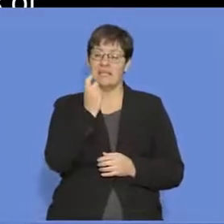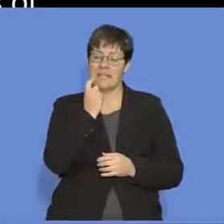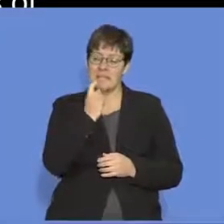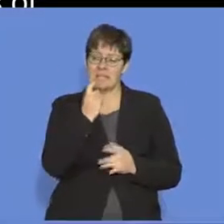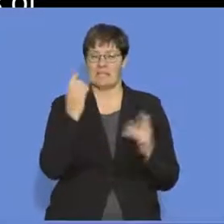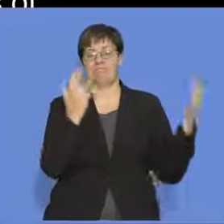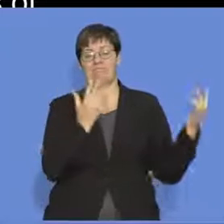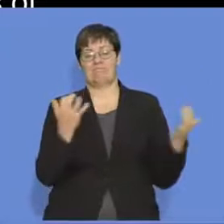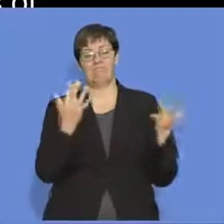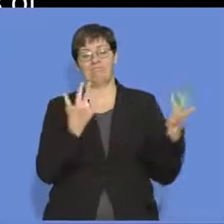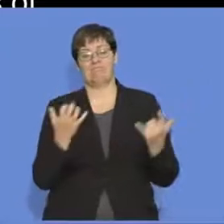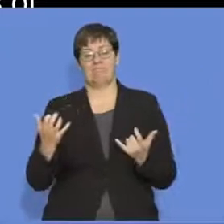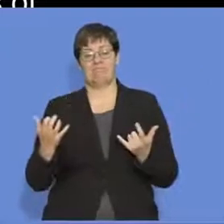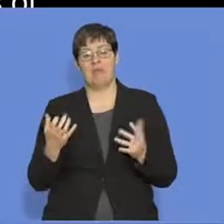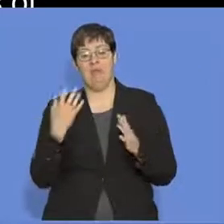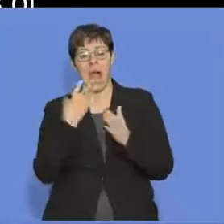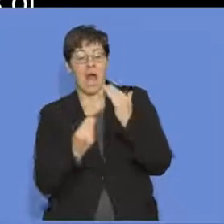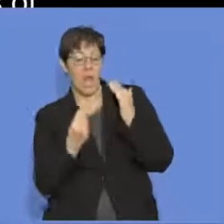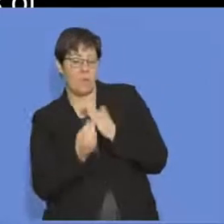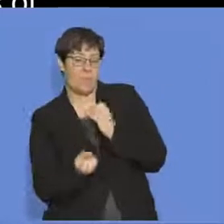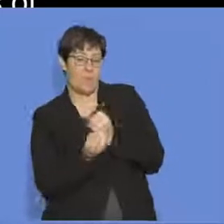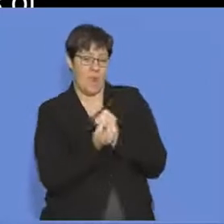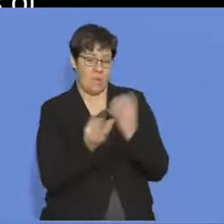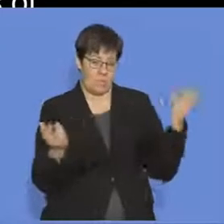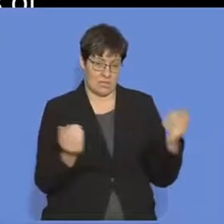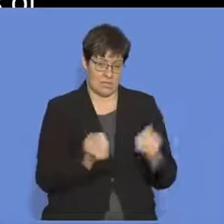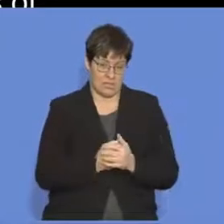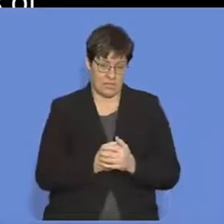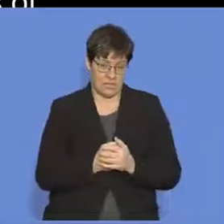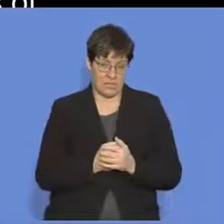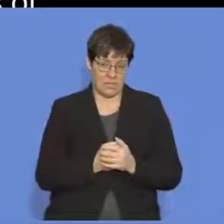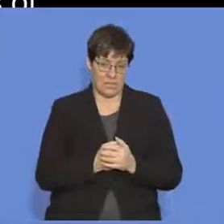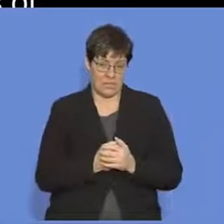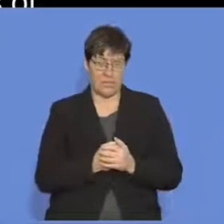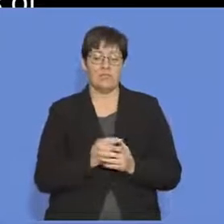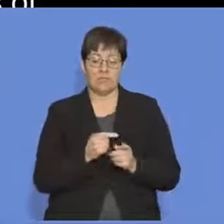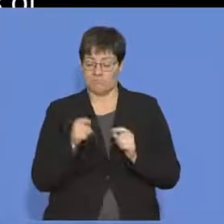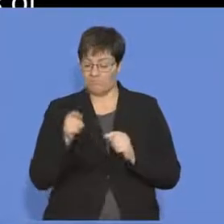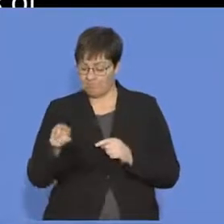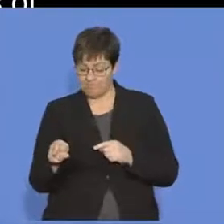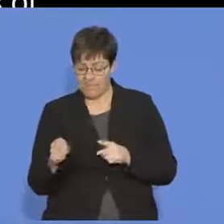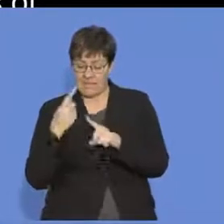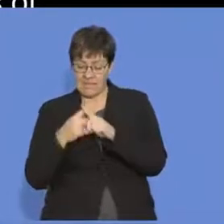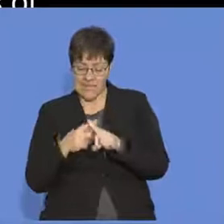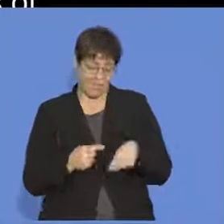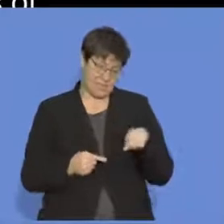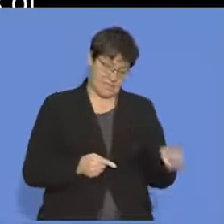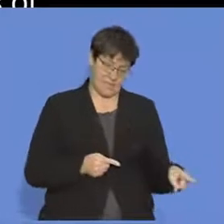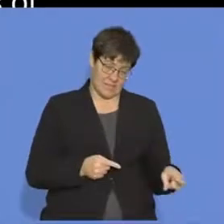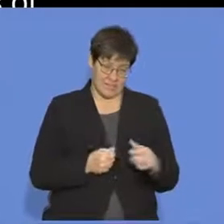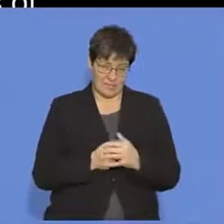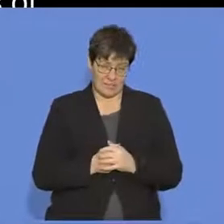easily calculate the number of possible outcomes by multiplying the number of possible